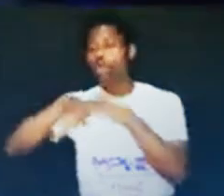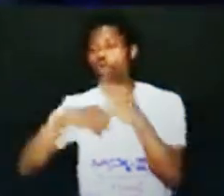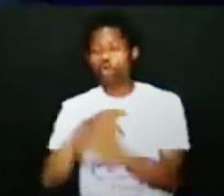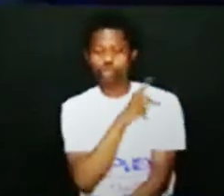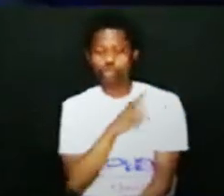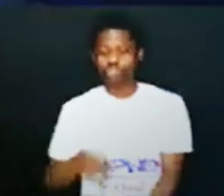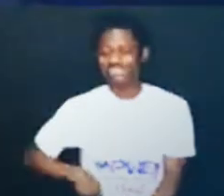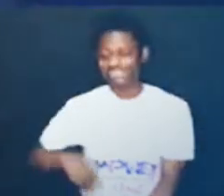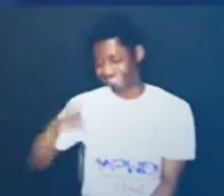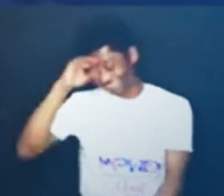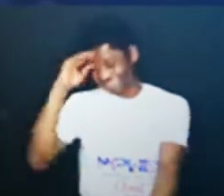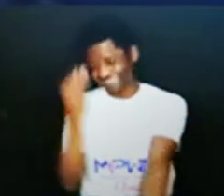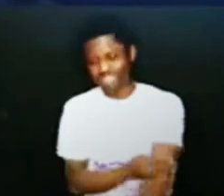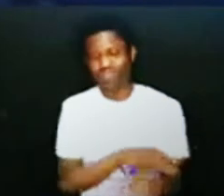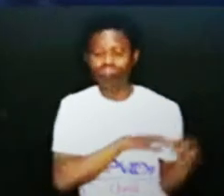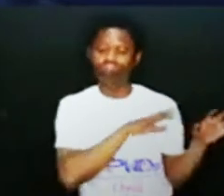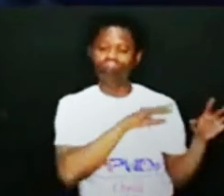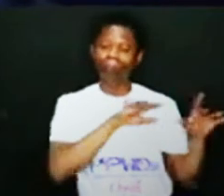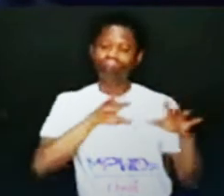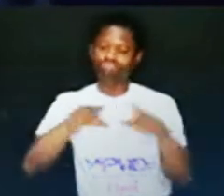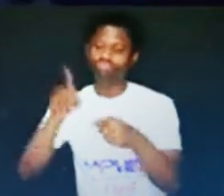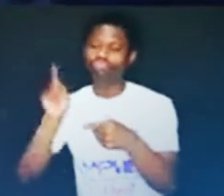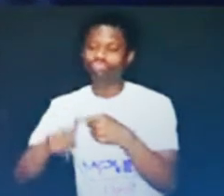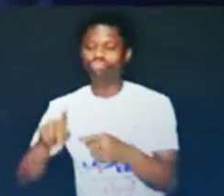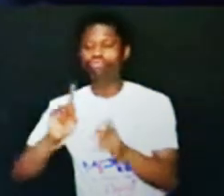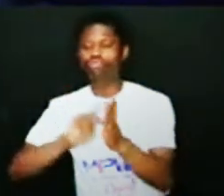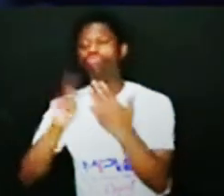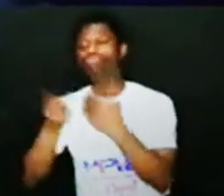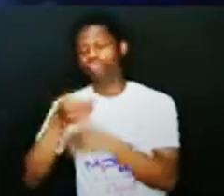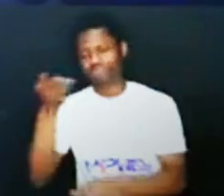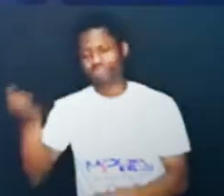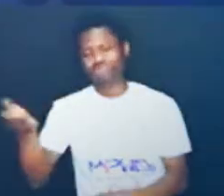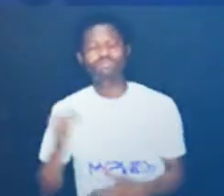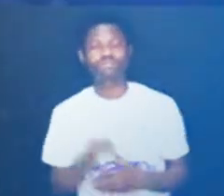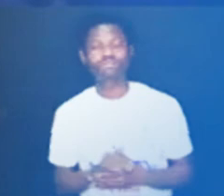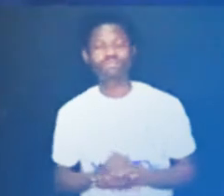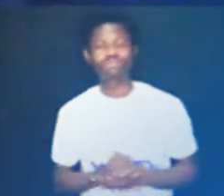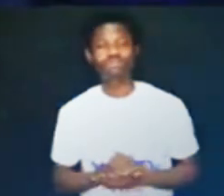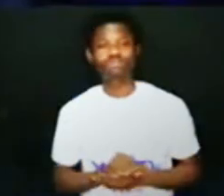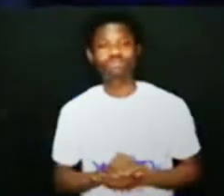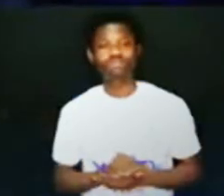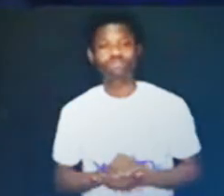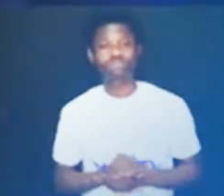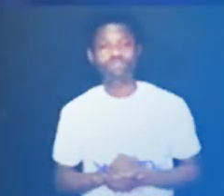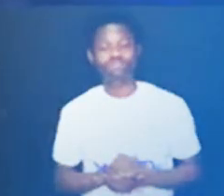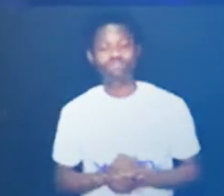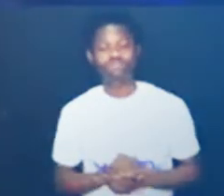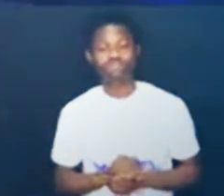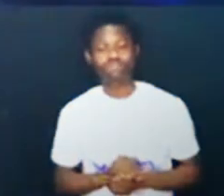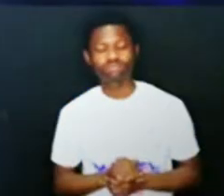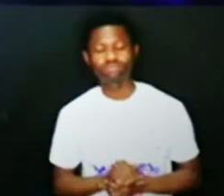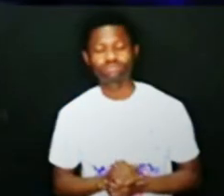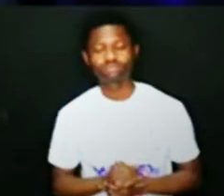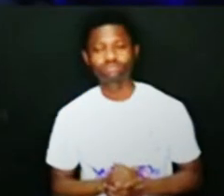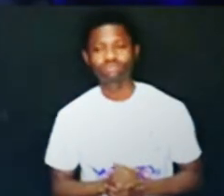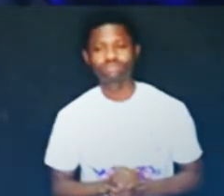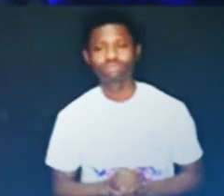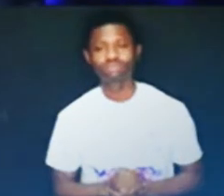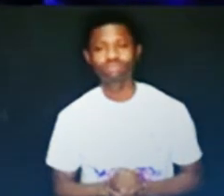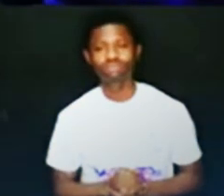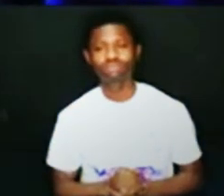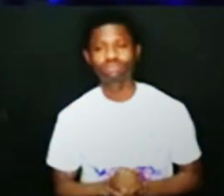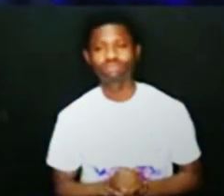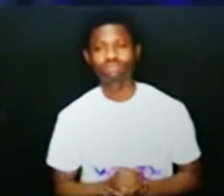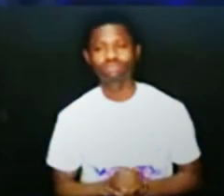mienu e chira Absalom eni ninu ya bema no enka sa eno. Chirose emne se Absalom ma woku chucha ninu ya yonho